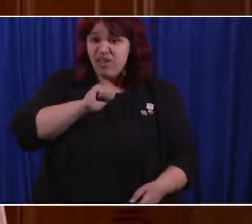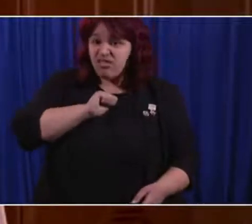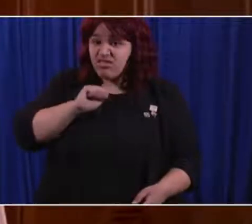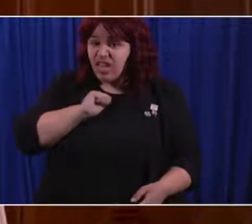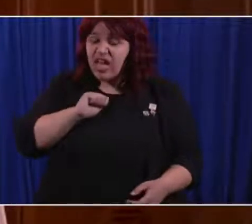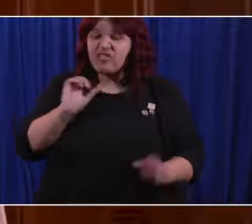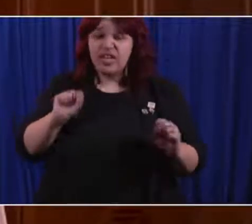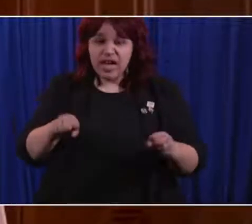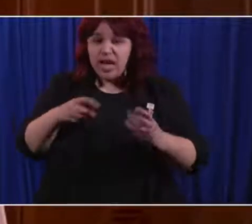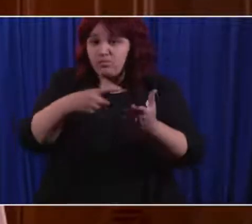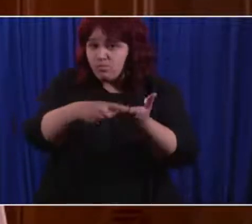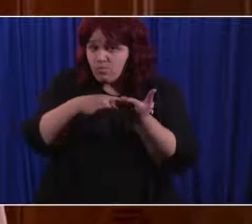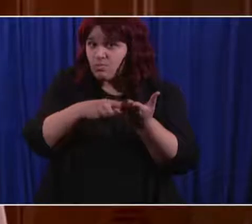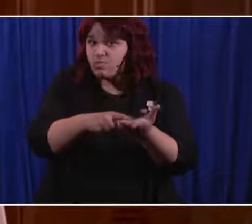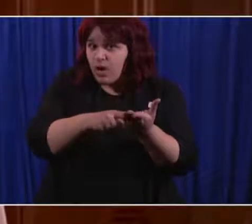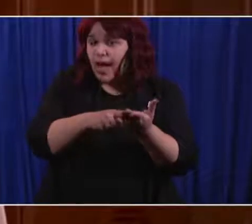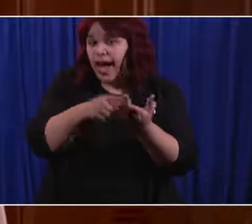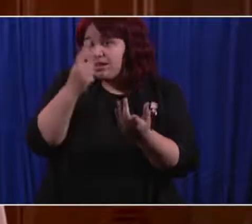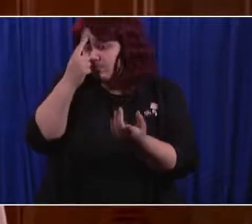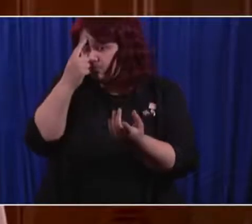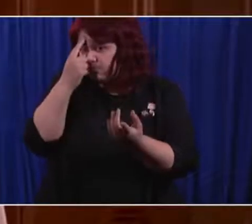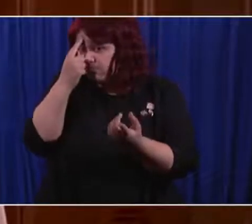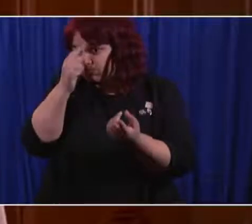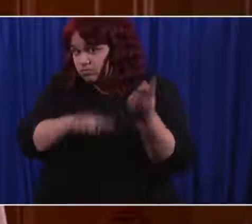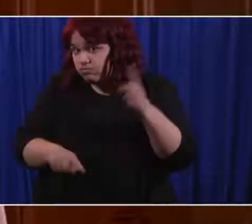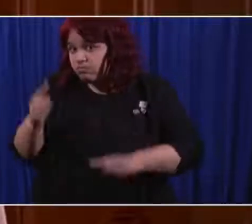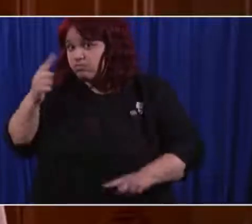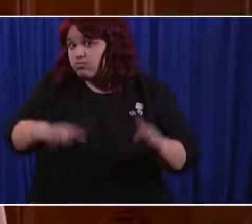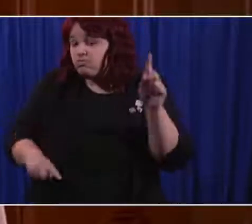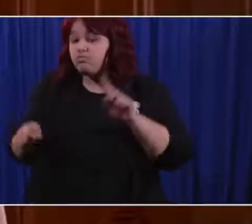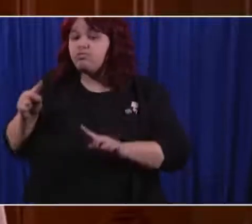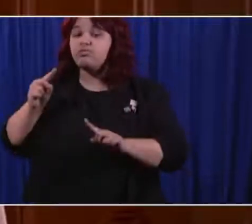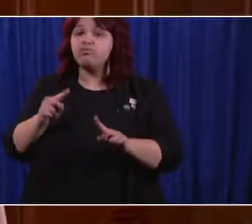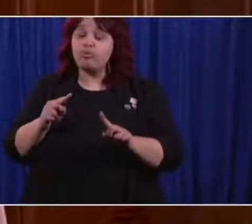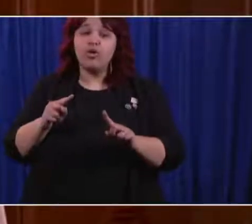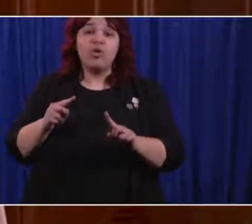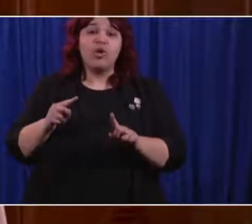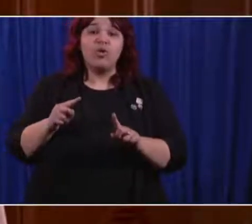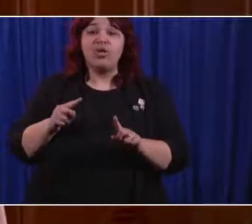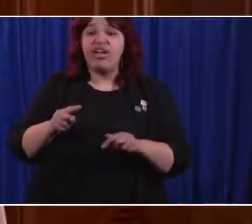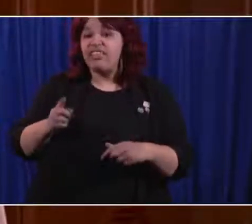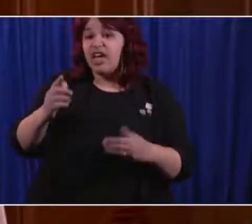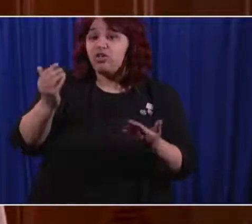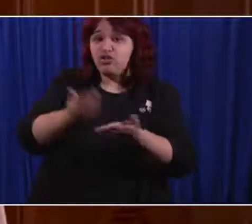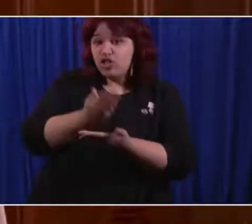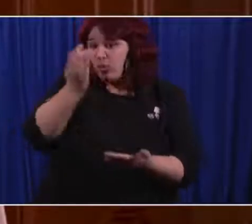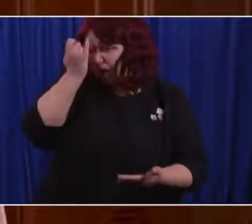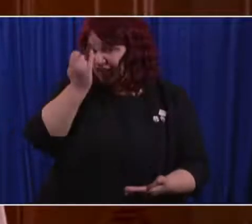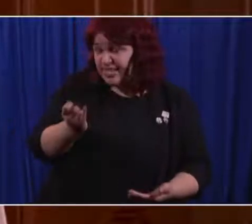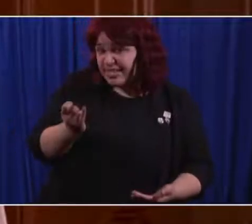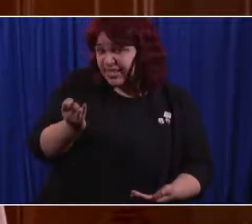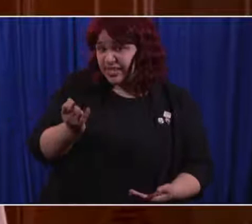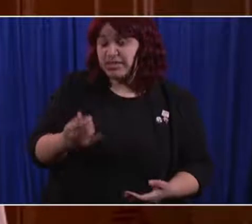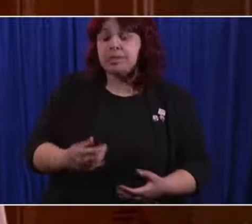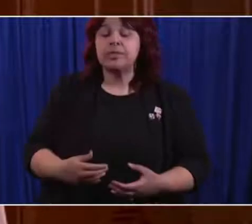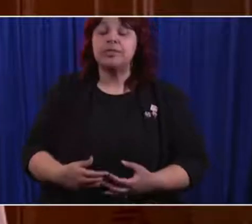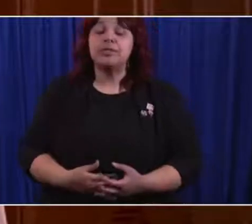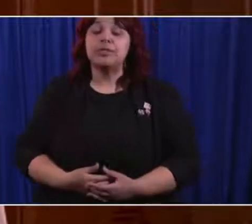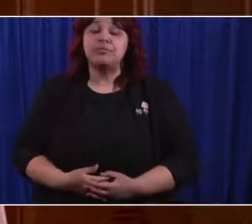made a presentation to the General Assembly, to the leadership of the General Assembly about how we think that this would